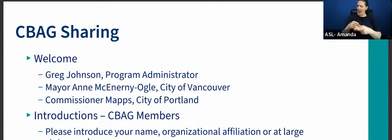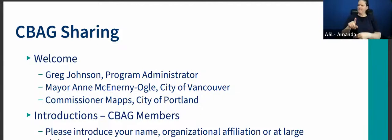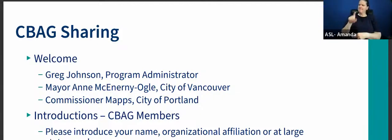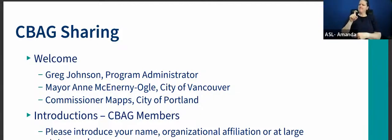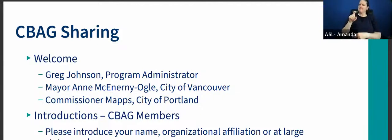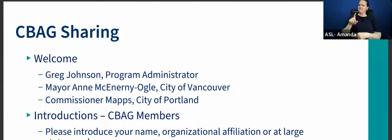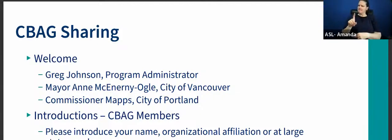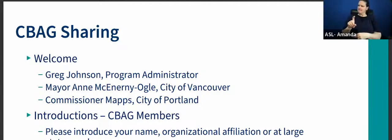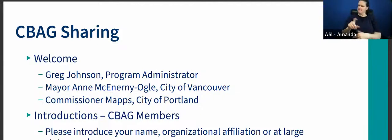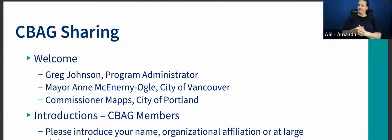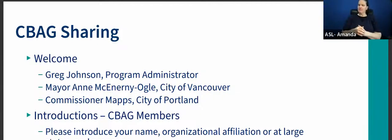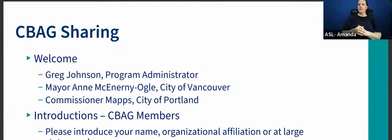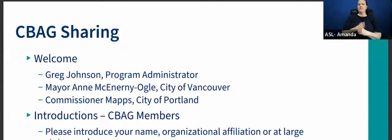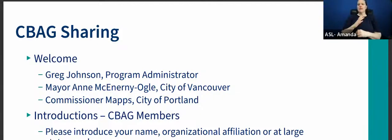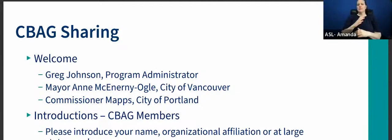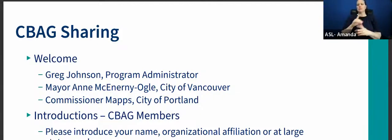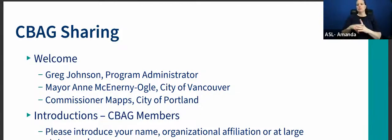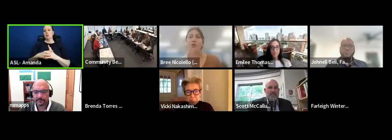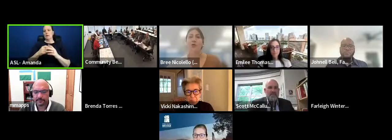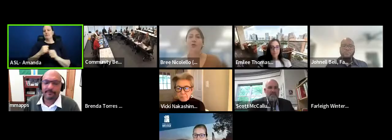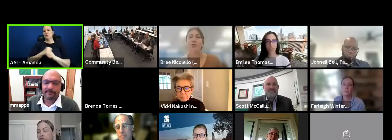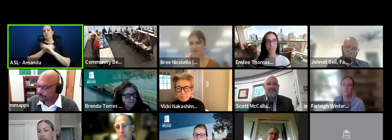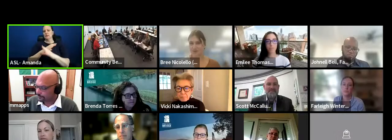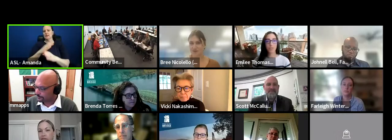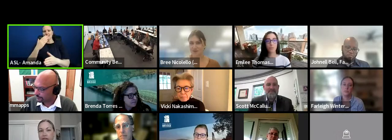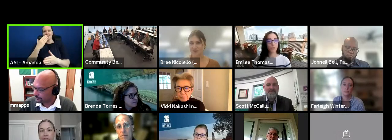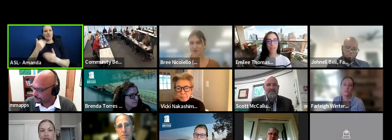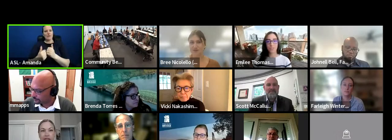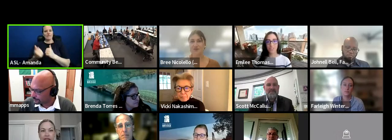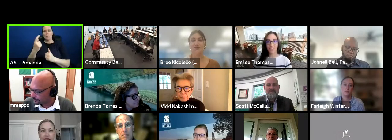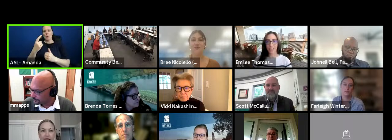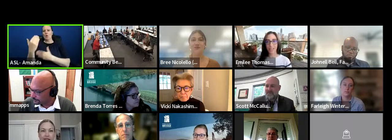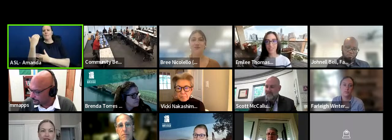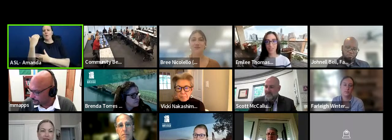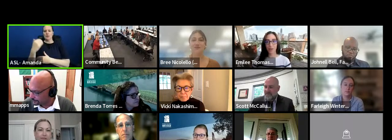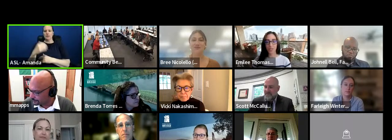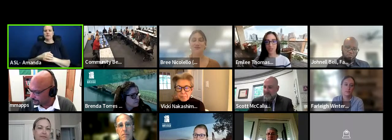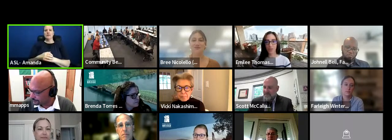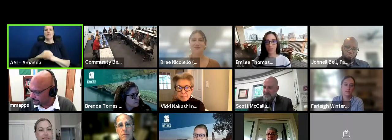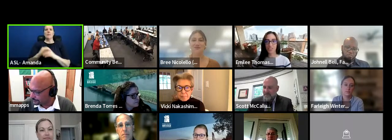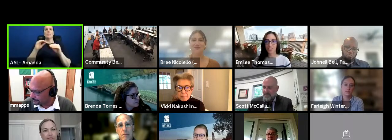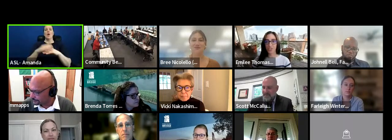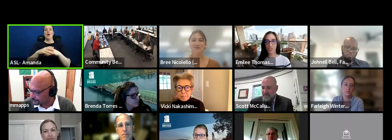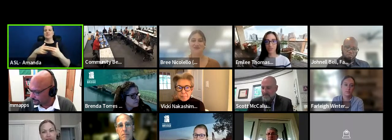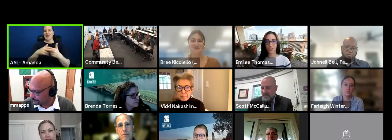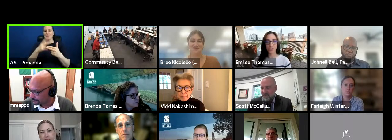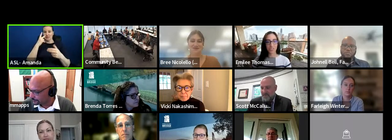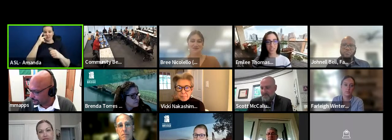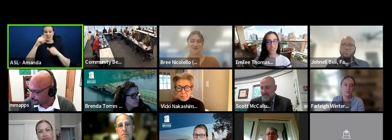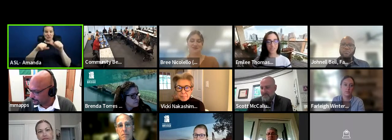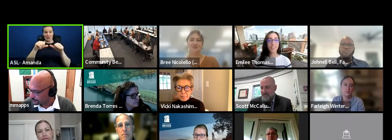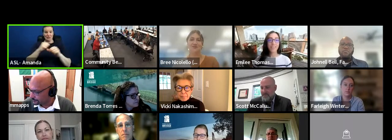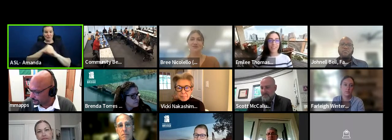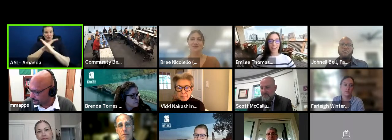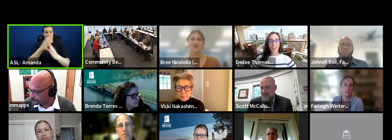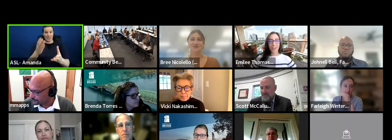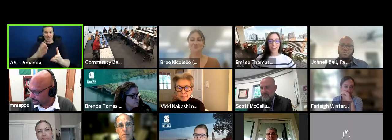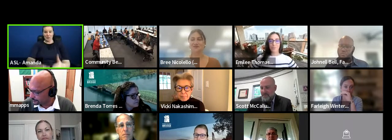virtually. All right, well, thank you, everybody. Good morning. I'm going to pull down the slides so that we can all see each other virtually